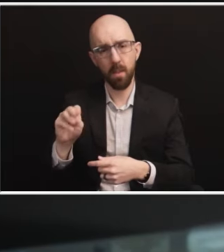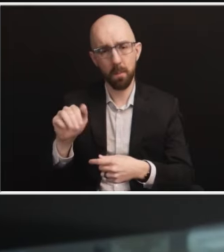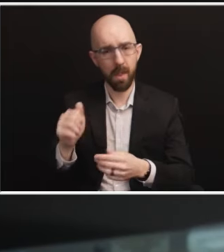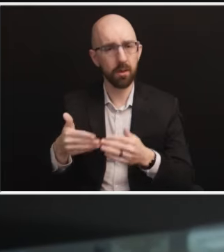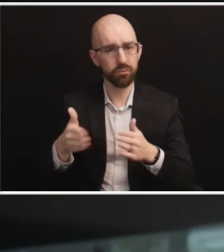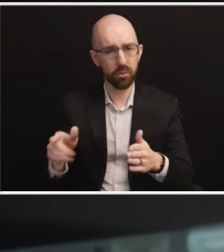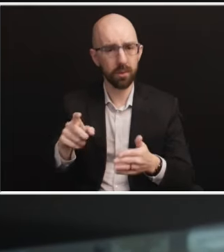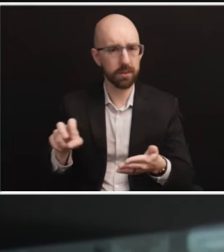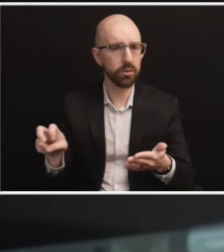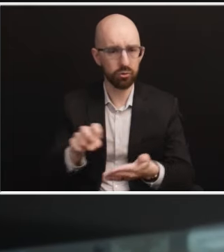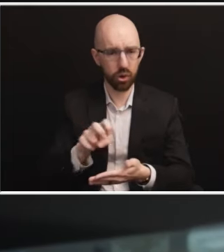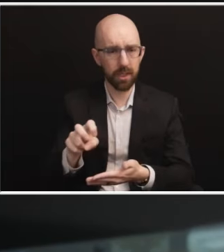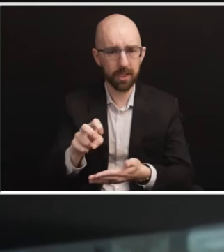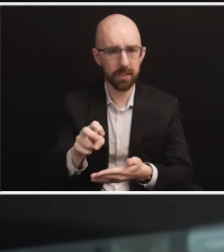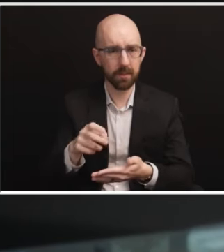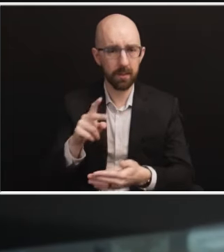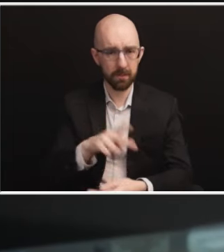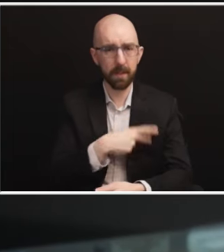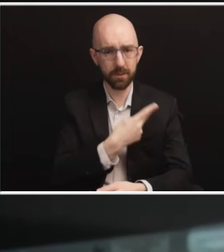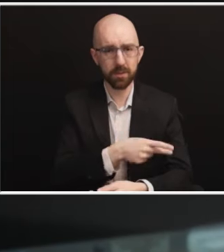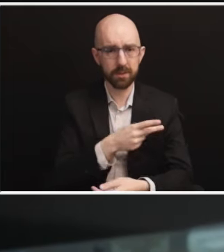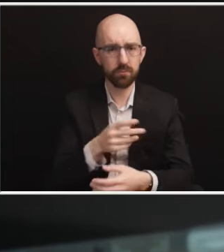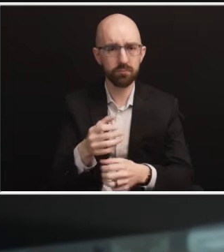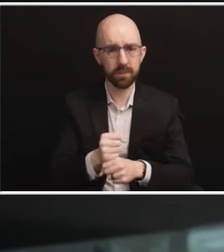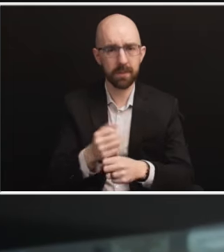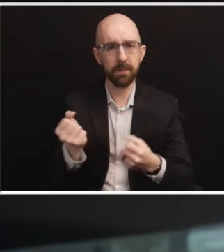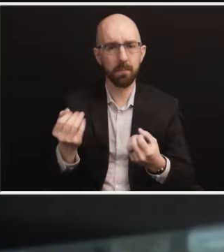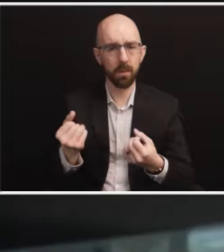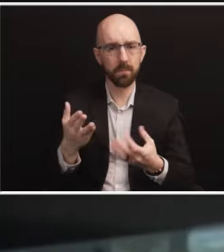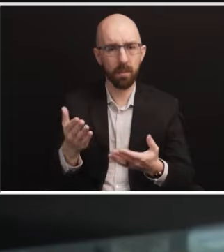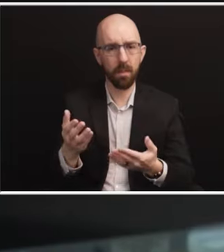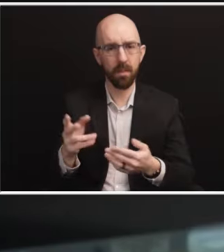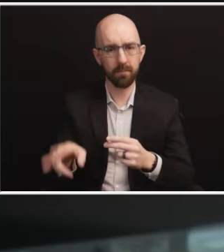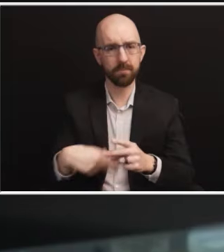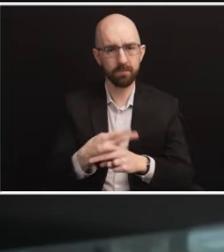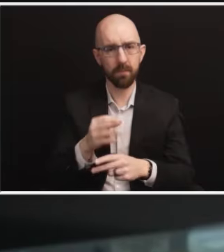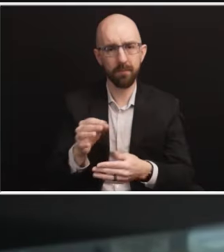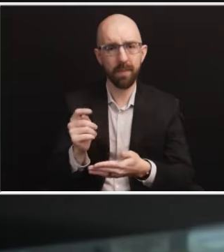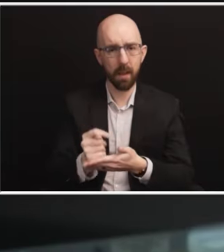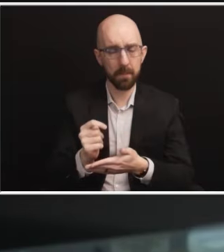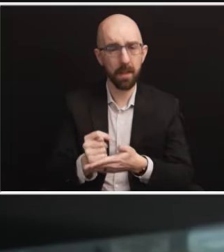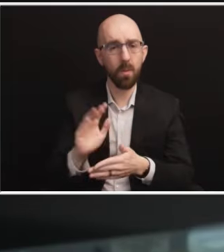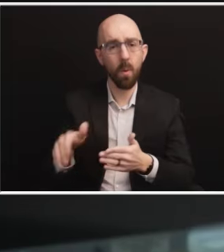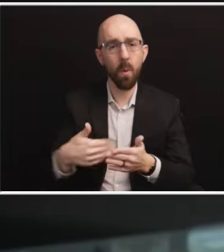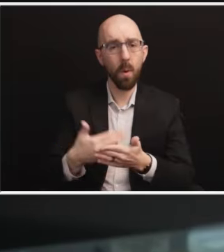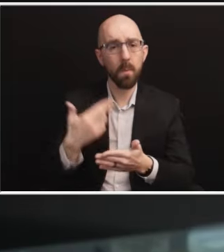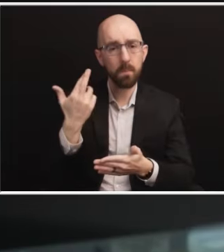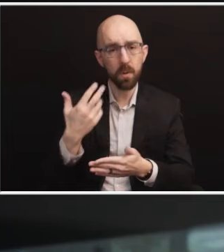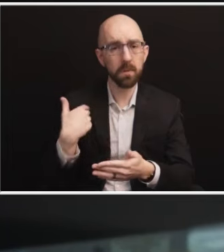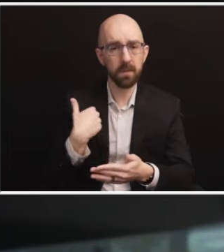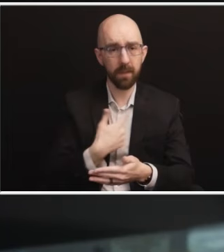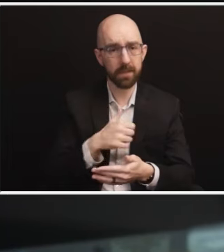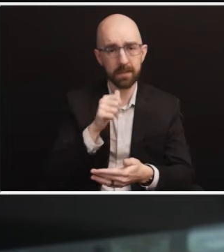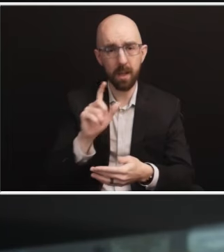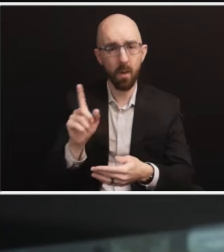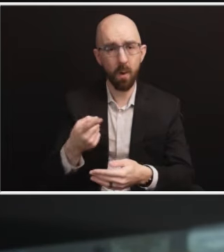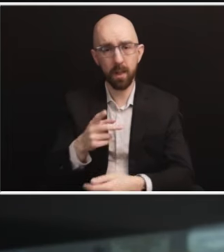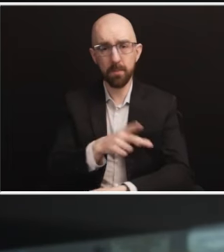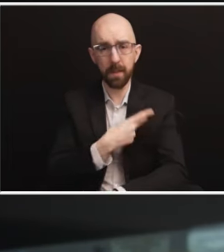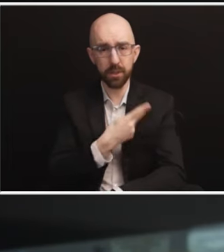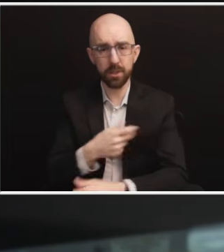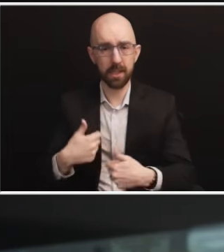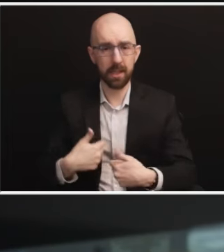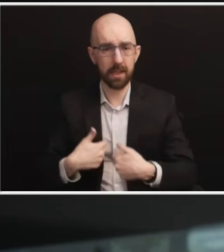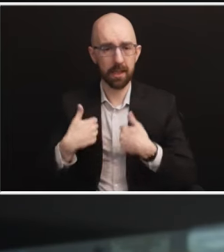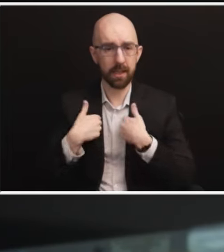journey that patients receive multiple lines of therapies, the whole purpose of us is not only patients live longer,